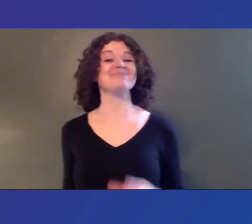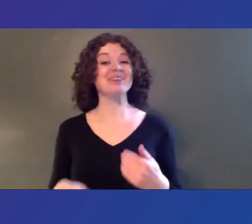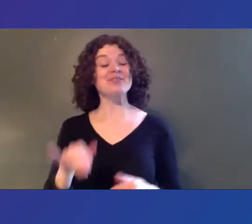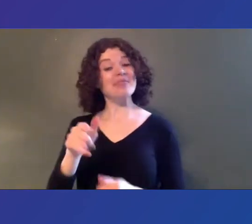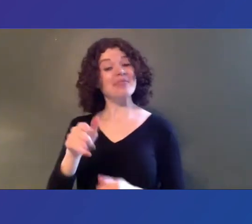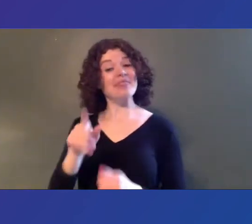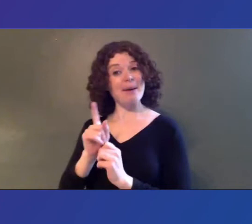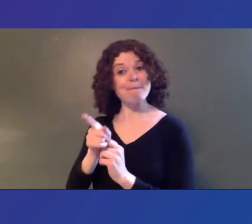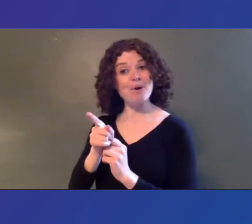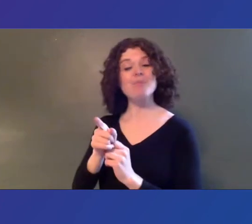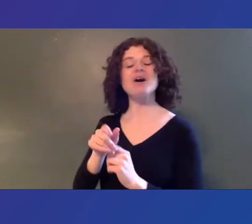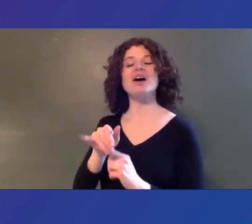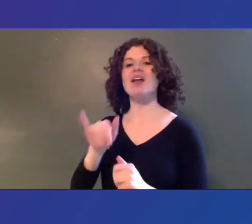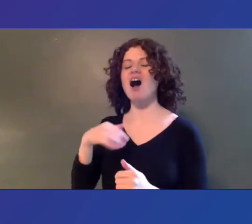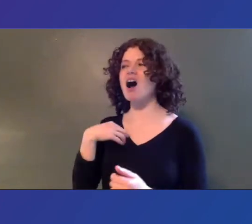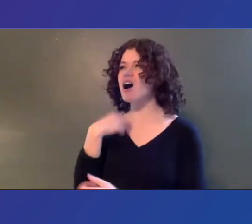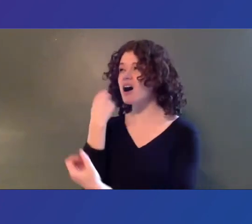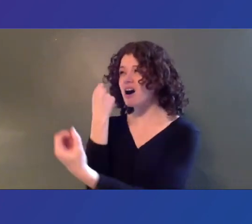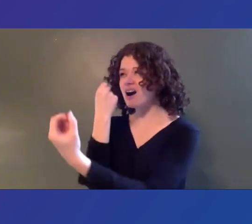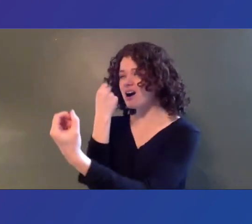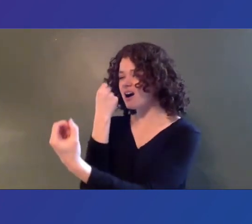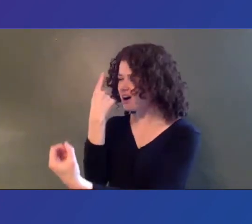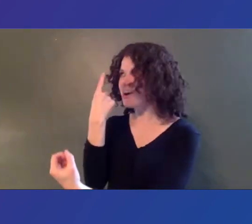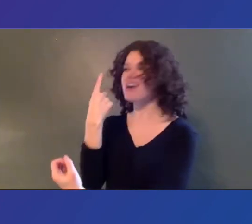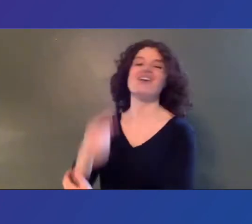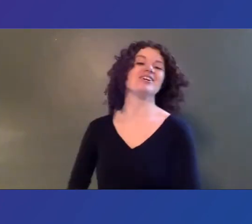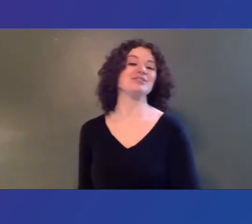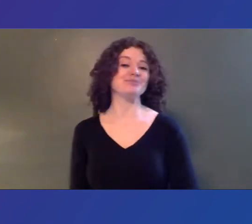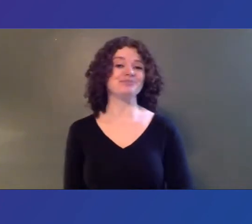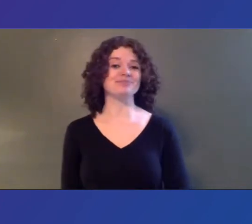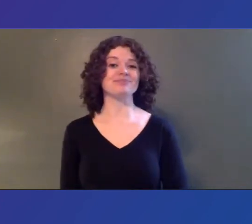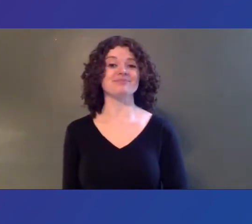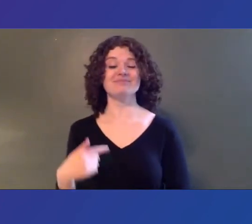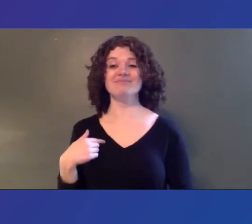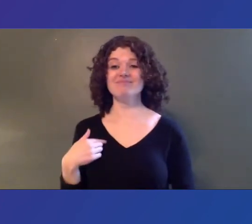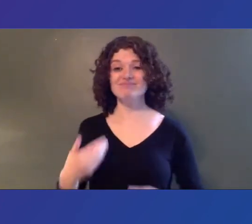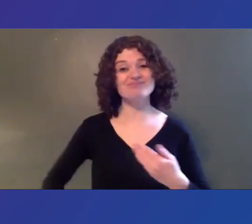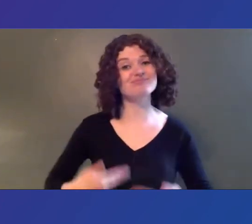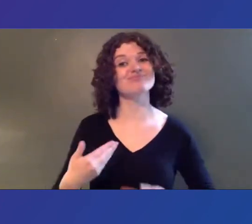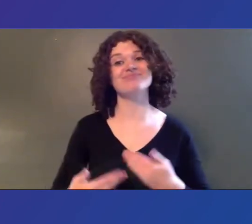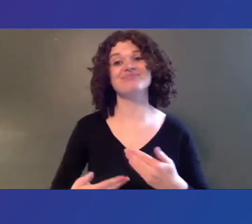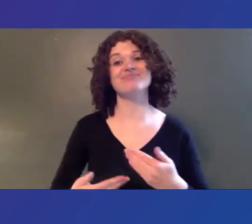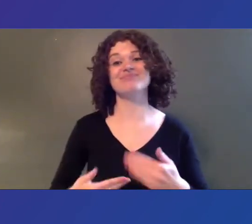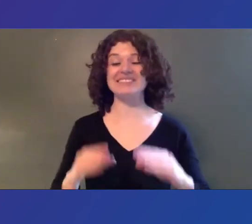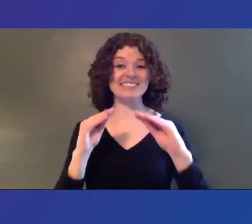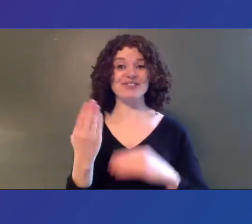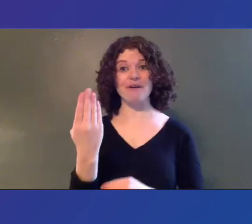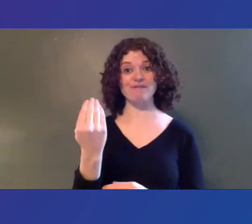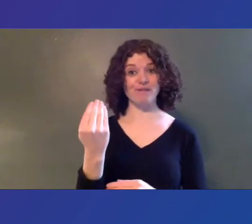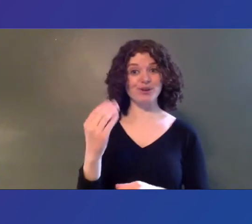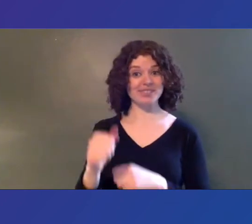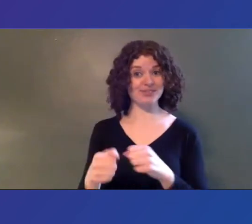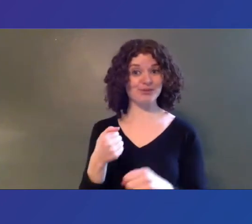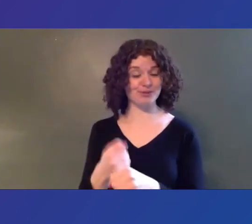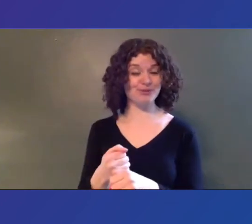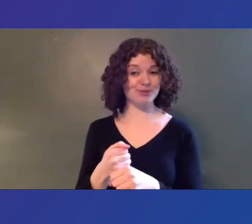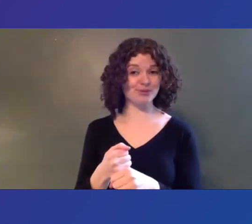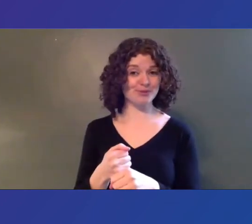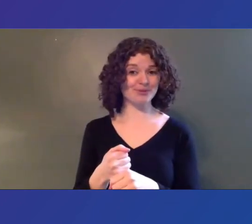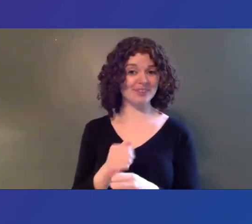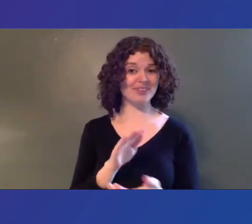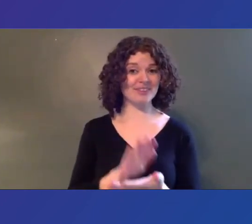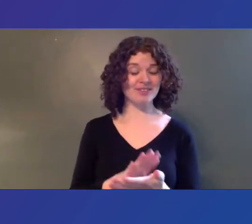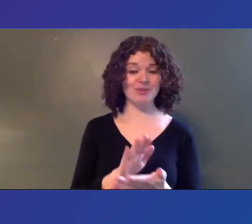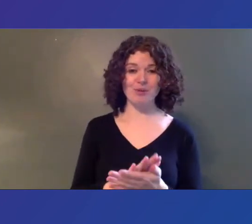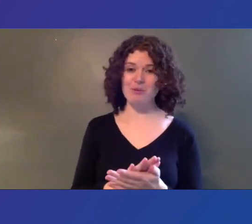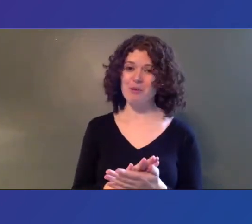in when everything clicked. And I did end up teaching, 14 years in public school. And I grew up this